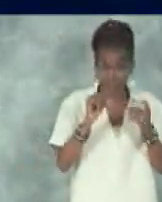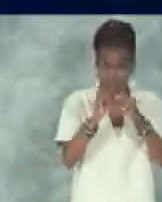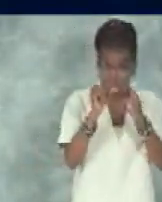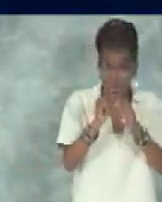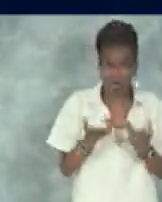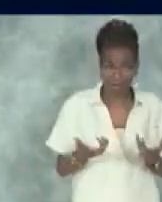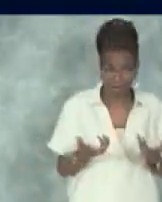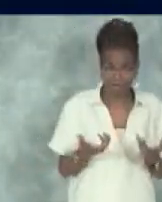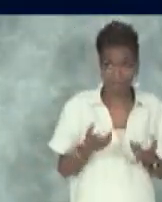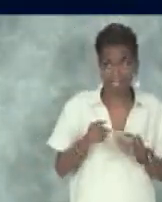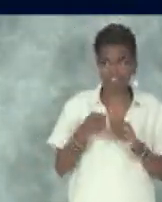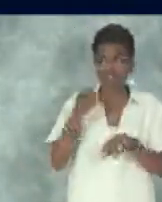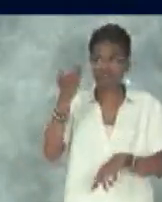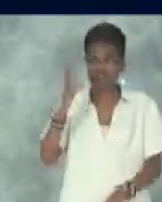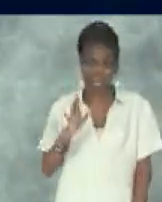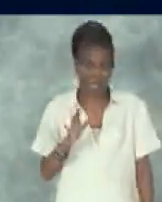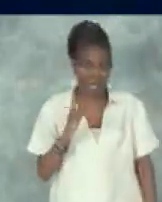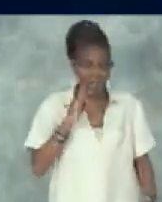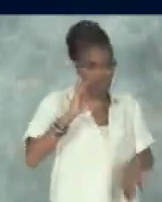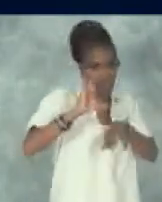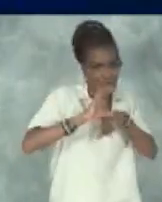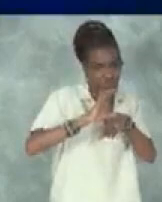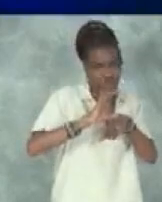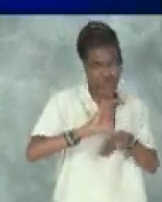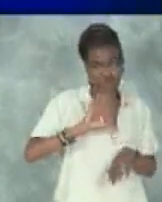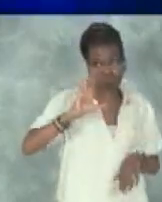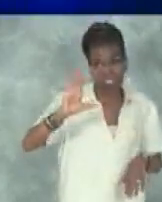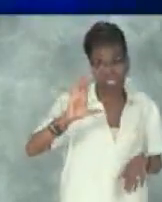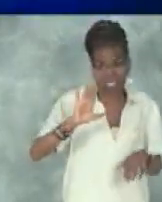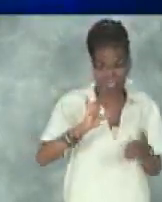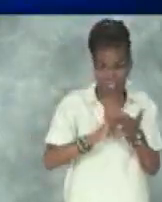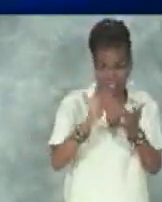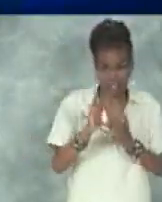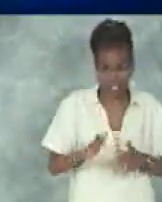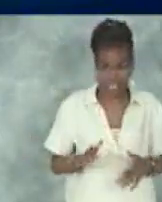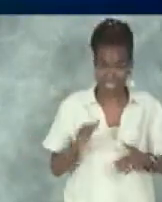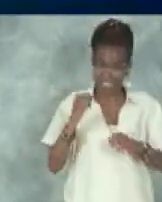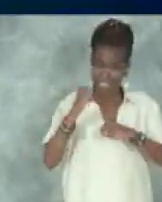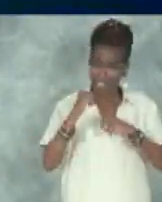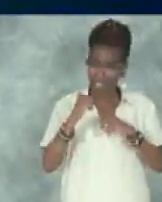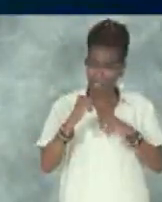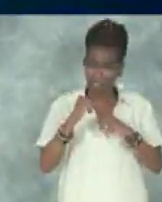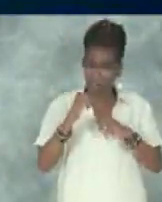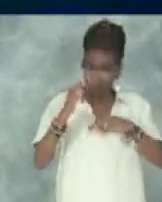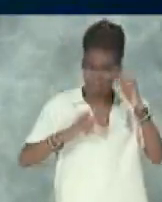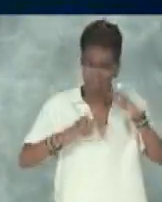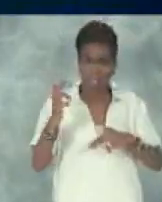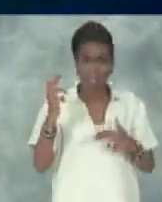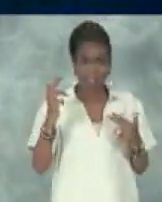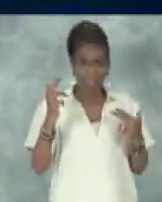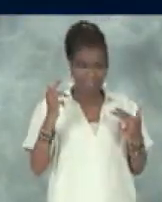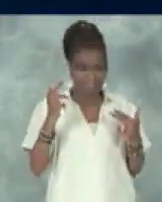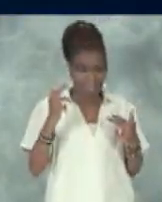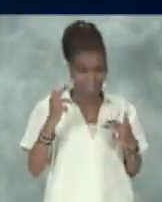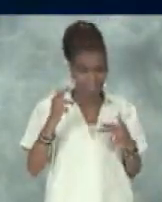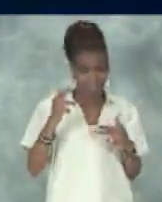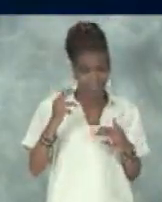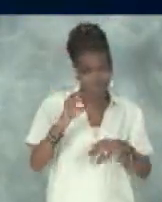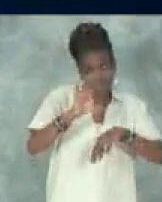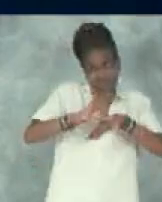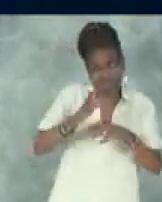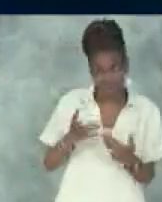church is his, and that upon this rock he will build his church, and the gates of hell shall not prevail again. It